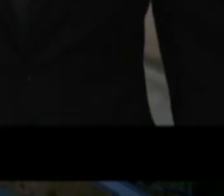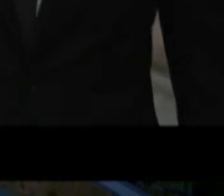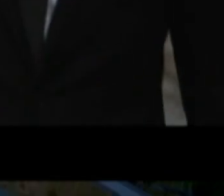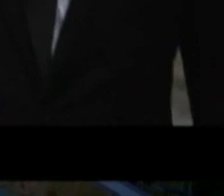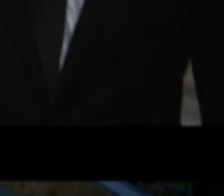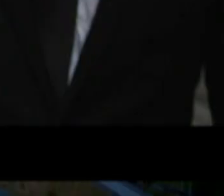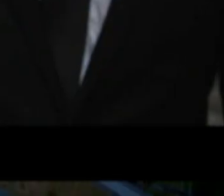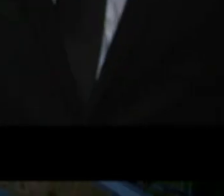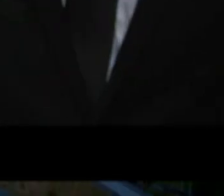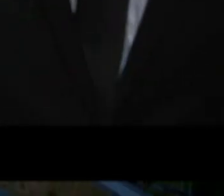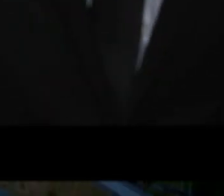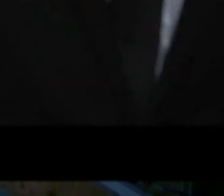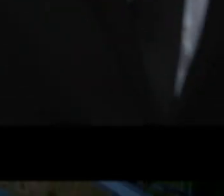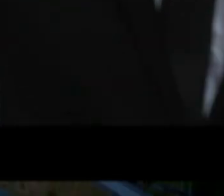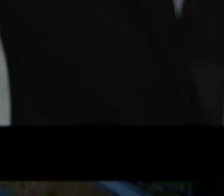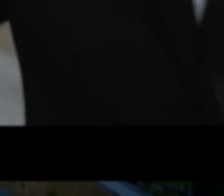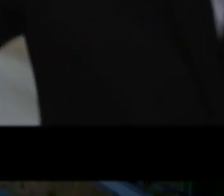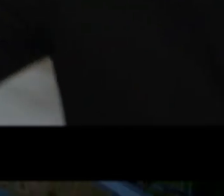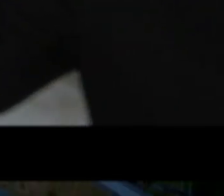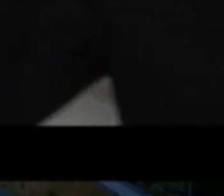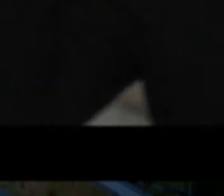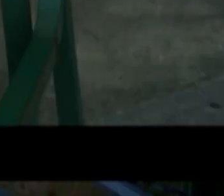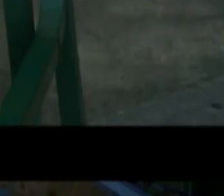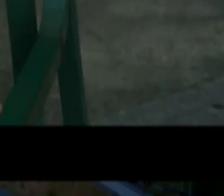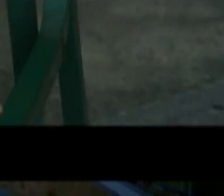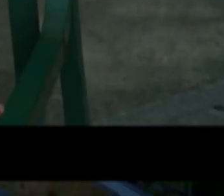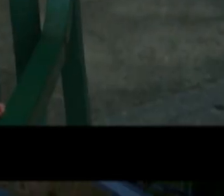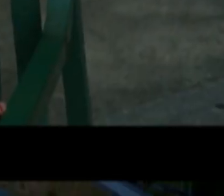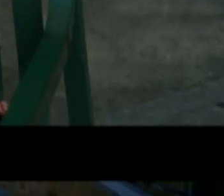I like that walk, guys.